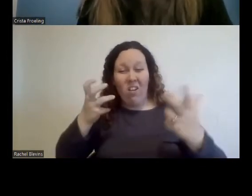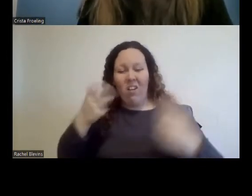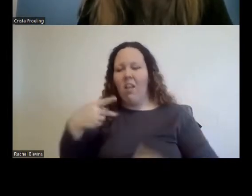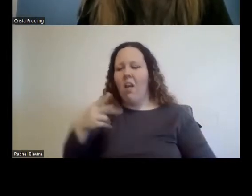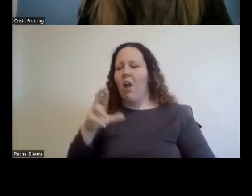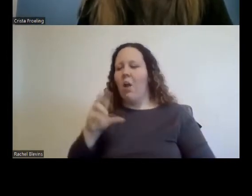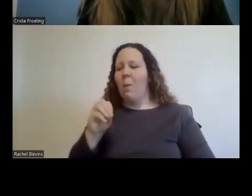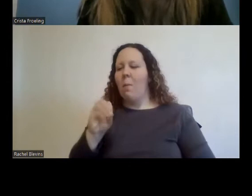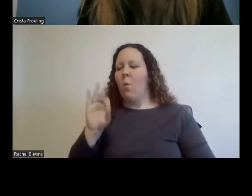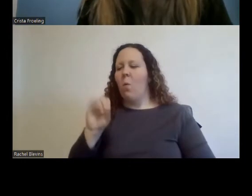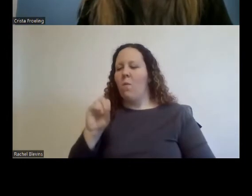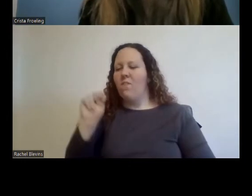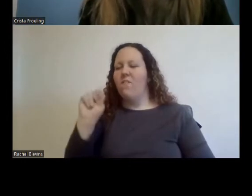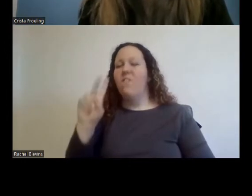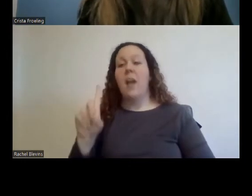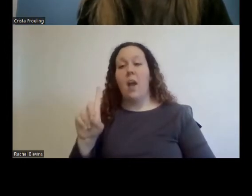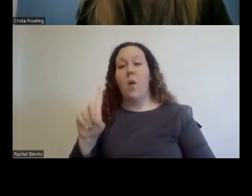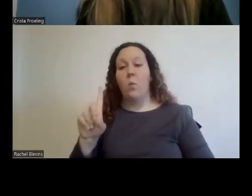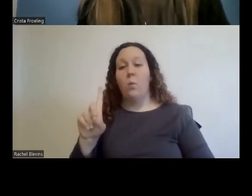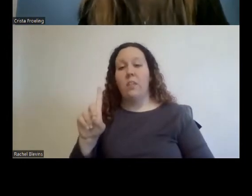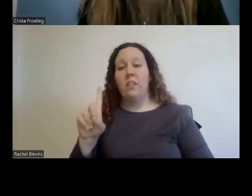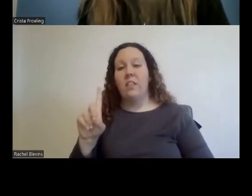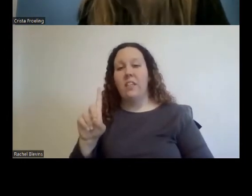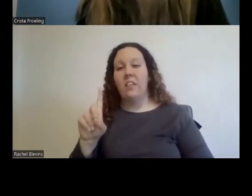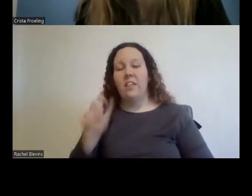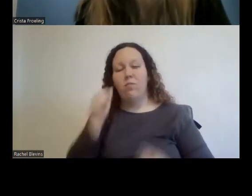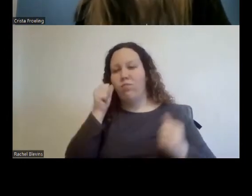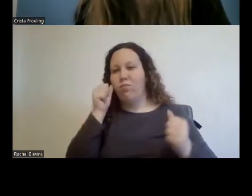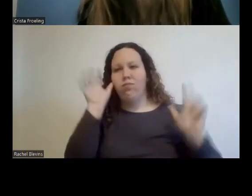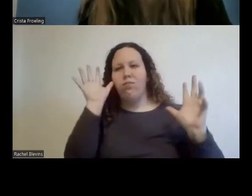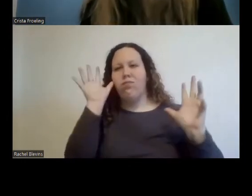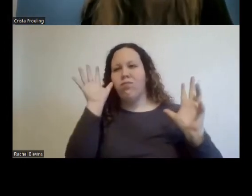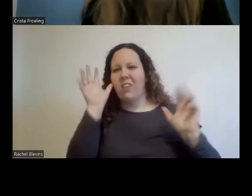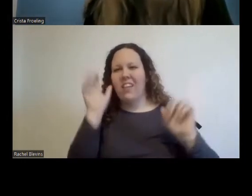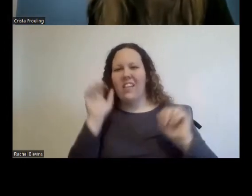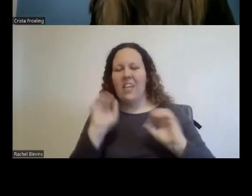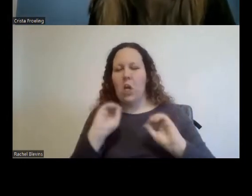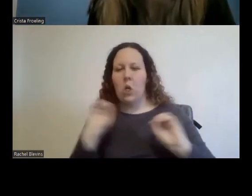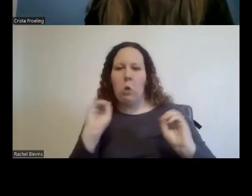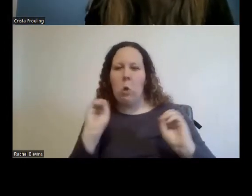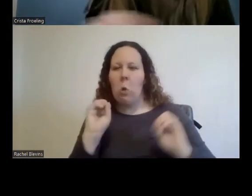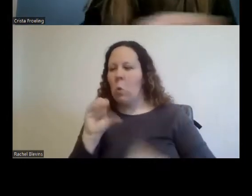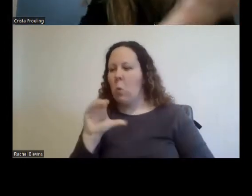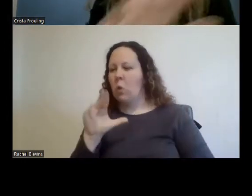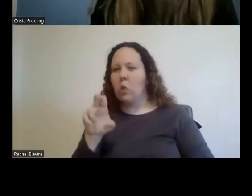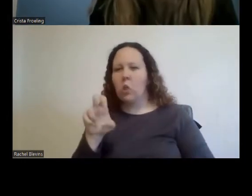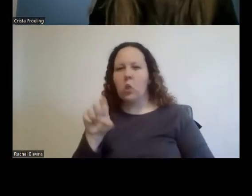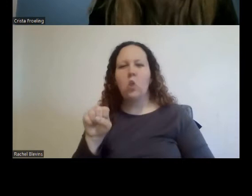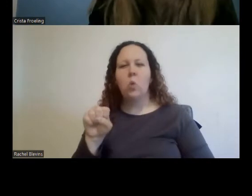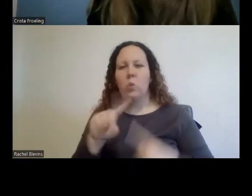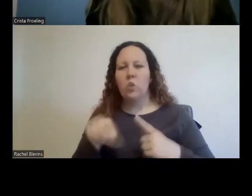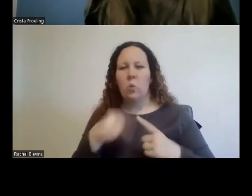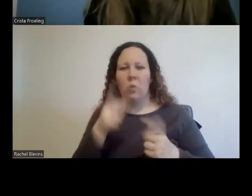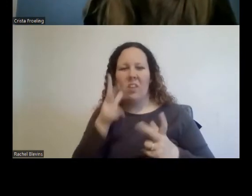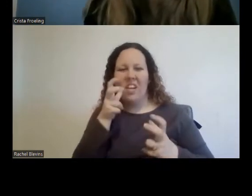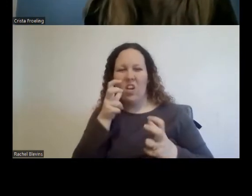know, they hardly get any kind of acoustic cues from their hearing. This is all